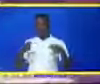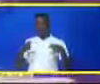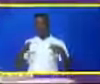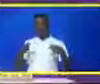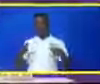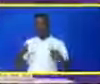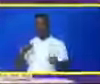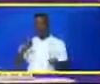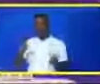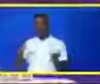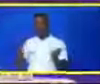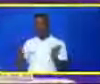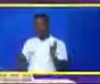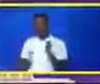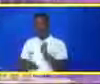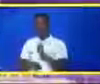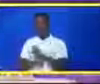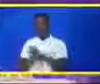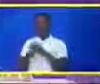changed.